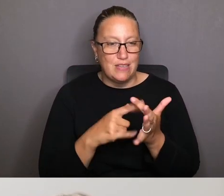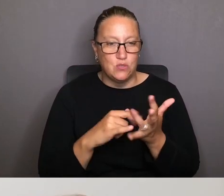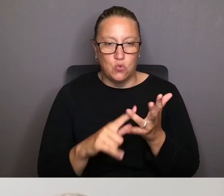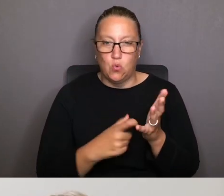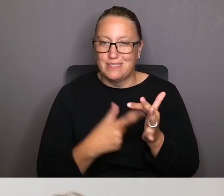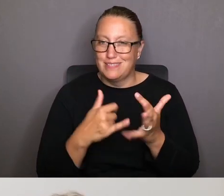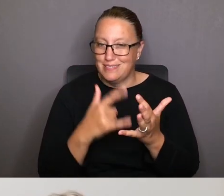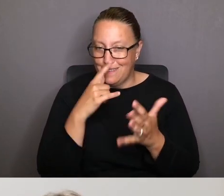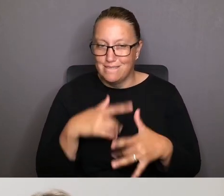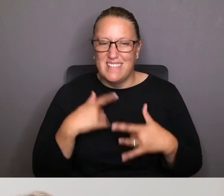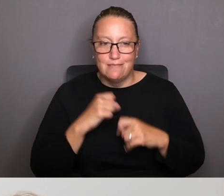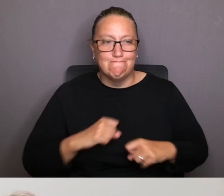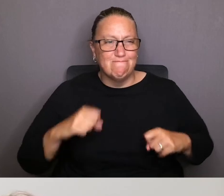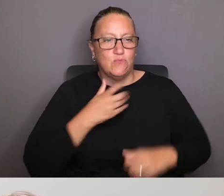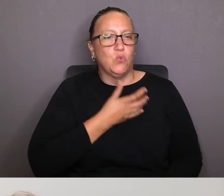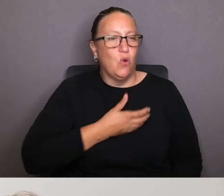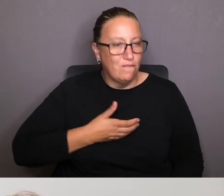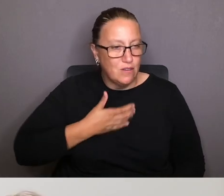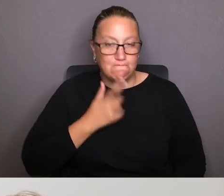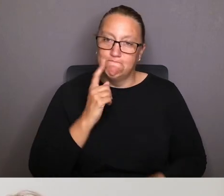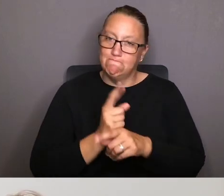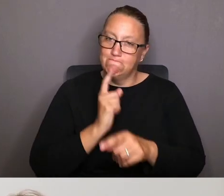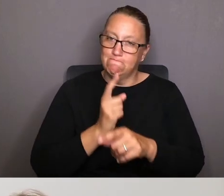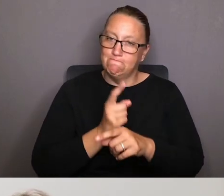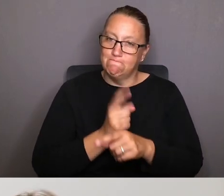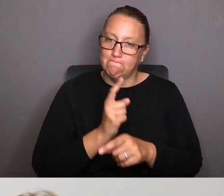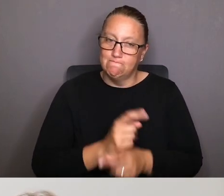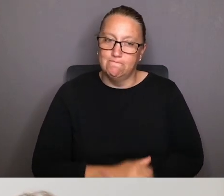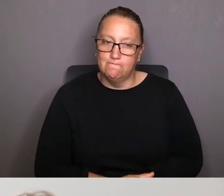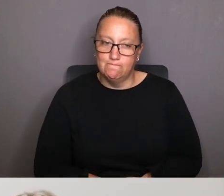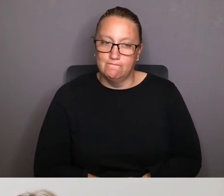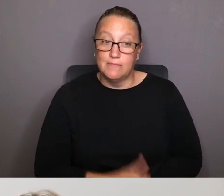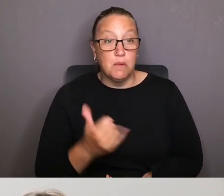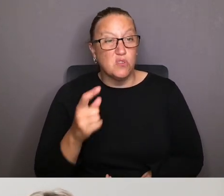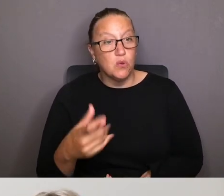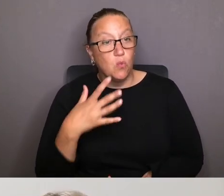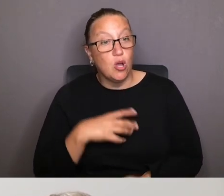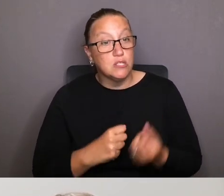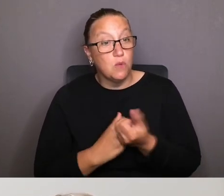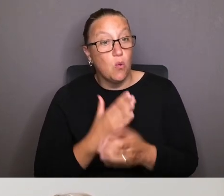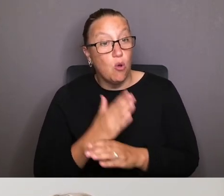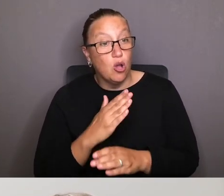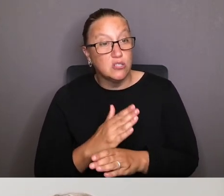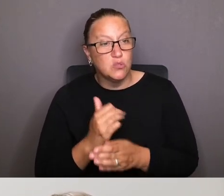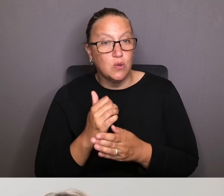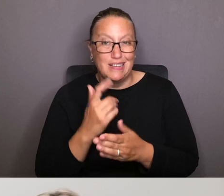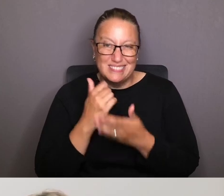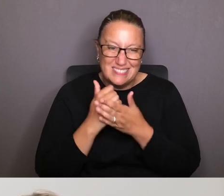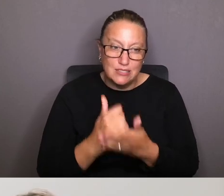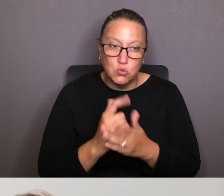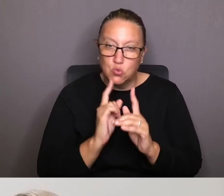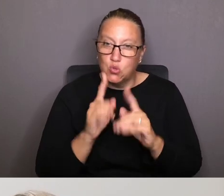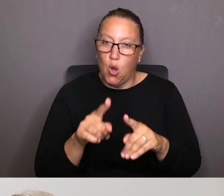sharing whatever information we're talking about. So if we want a support worker to assist someone in attending for a cervical screening test,